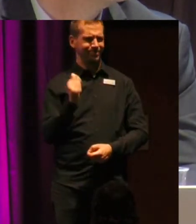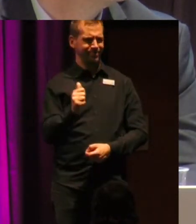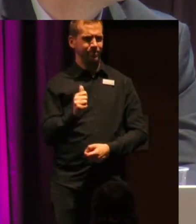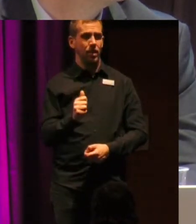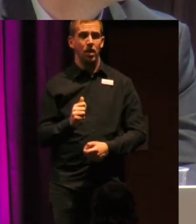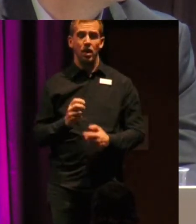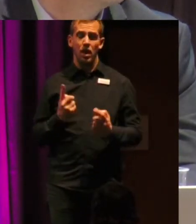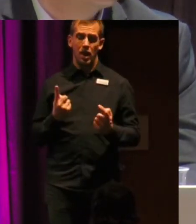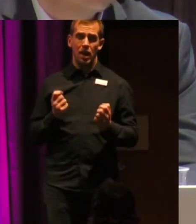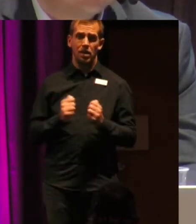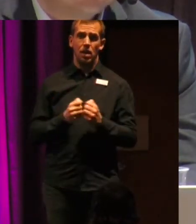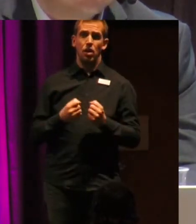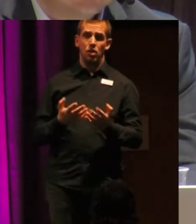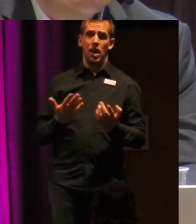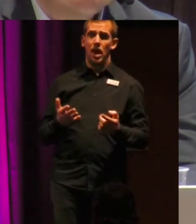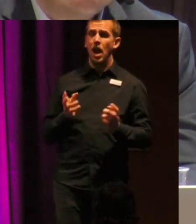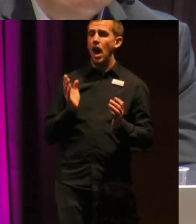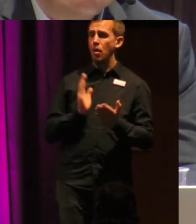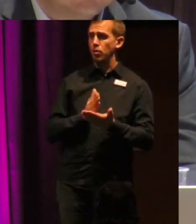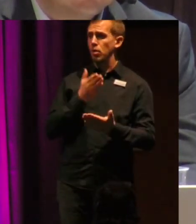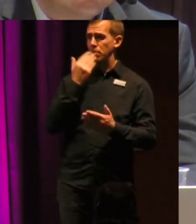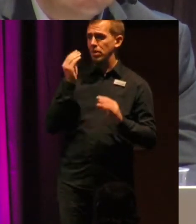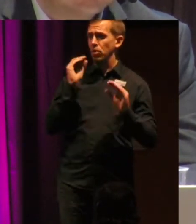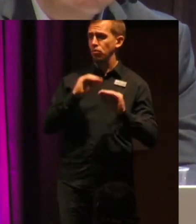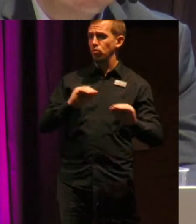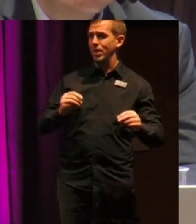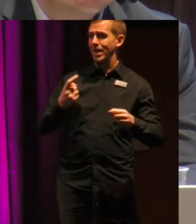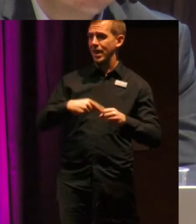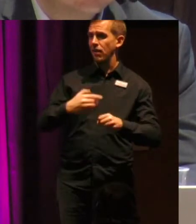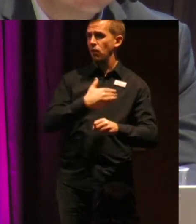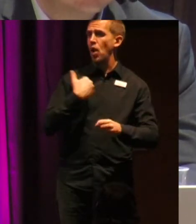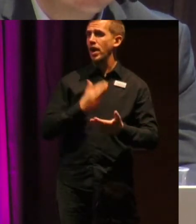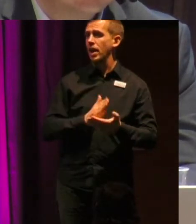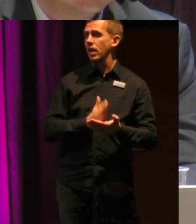to have more education about our rights.